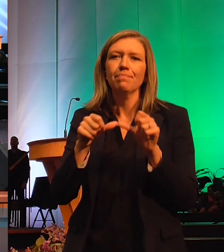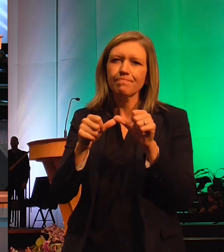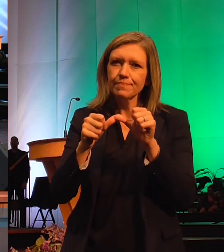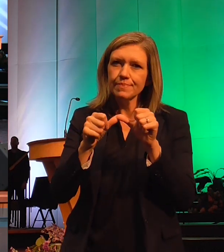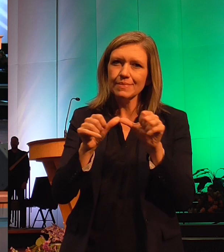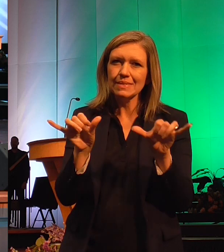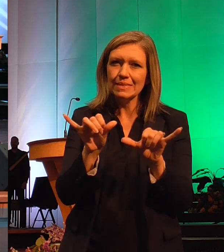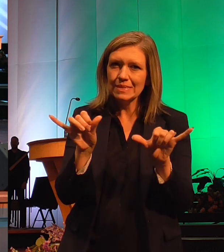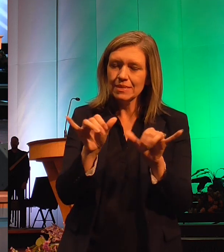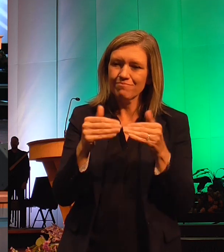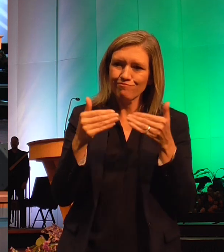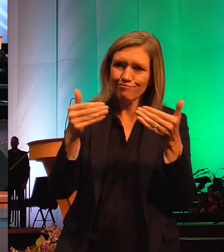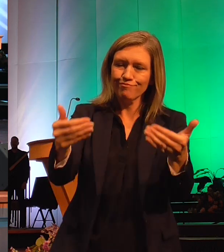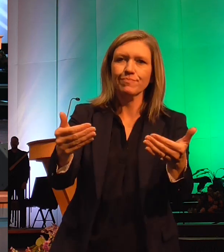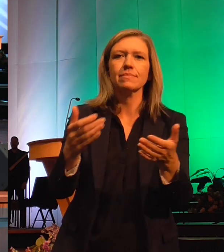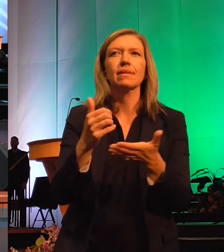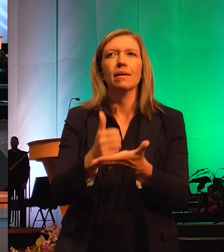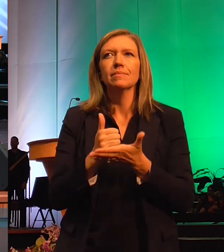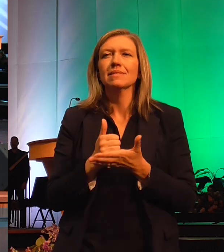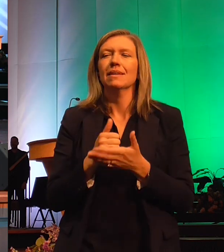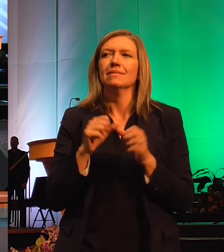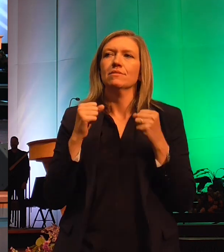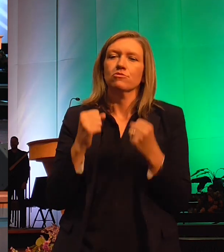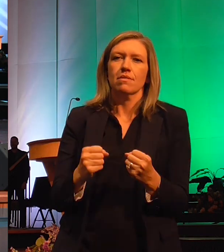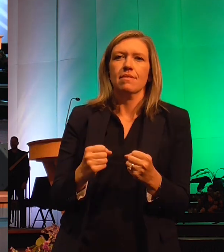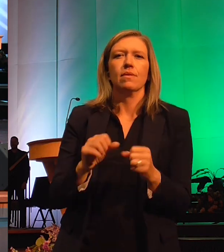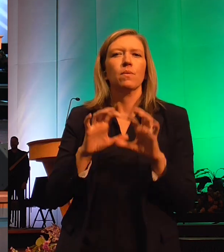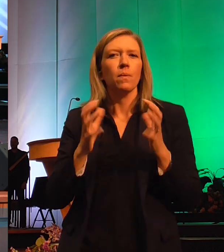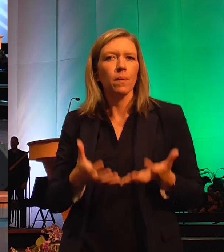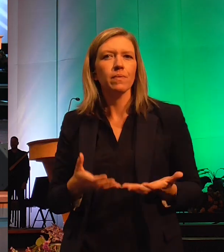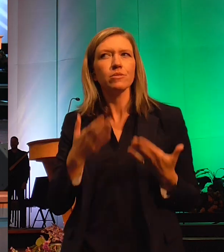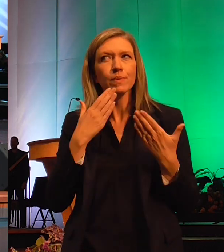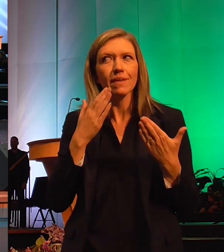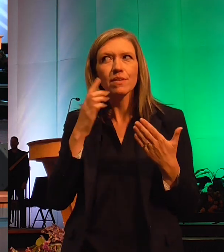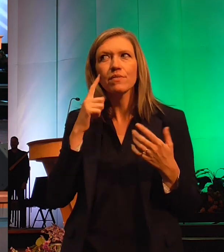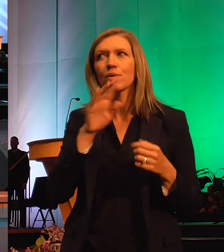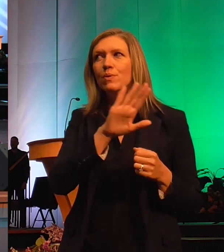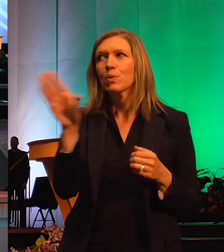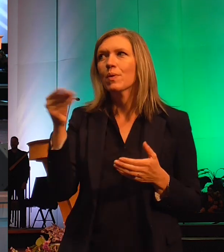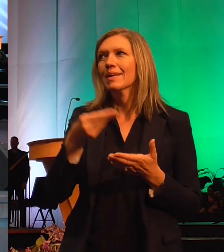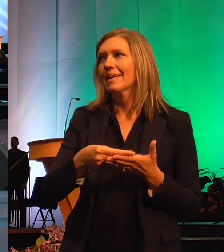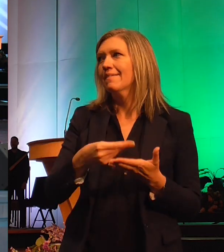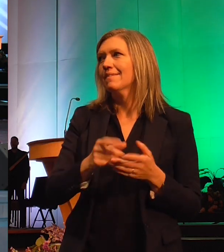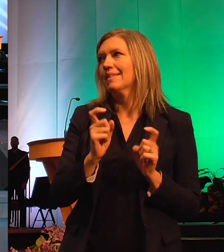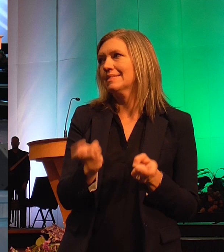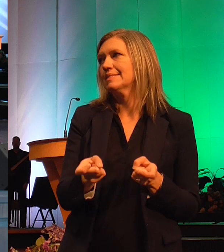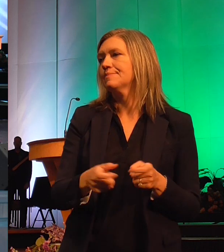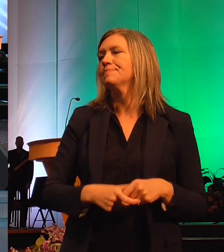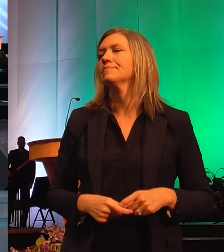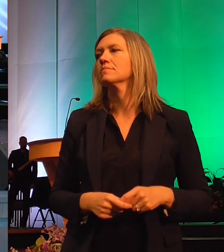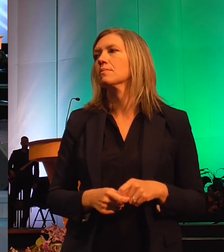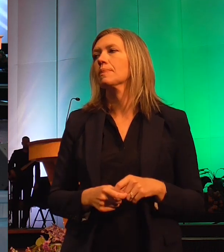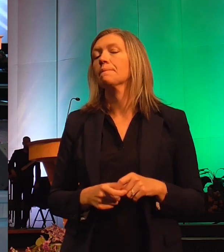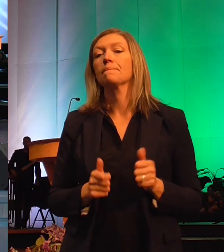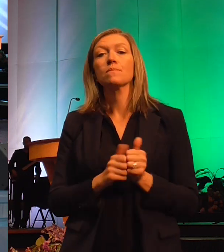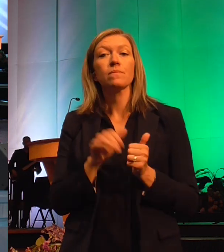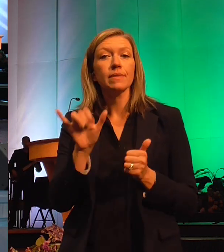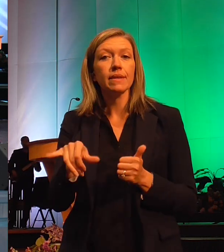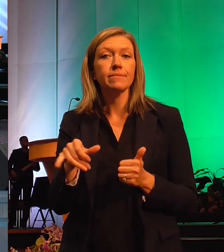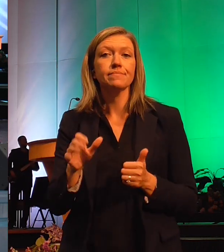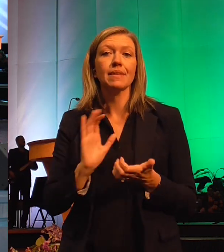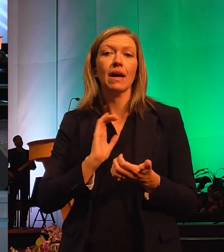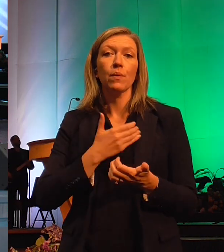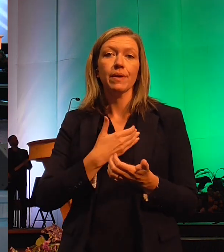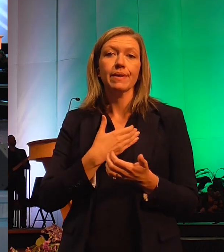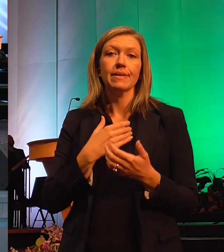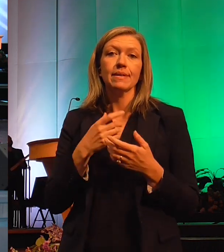us strong and whole, and we are so grateful to everyone for the gifts that you give. So with that, we take our gifts